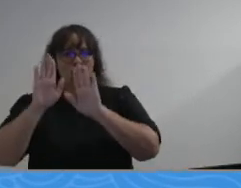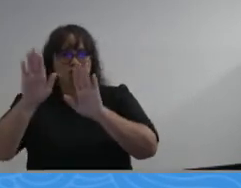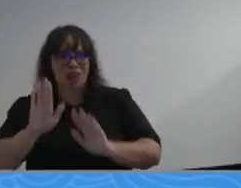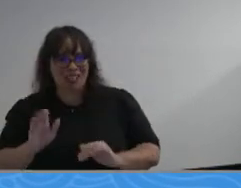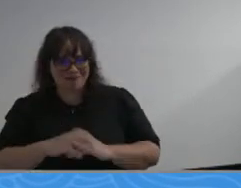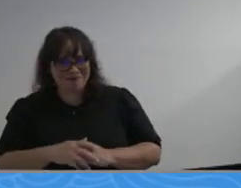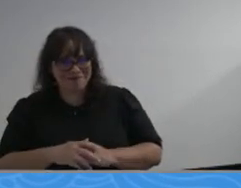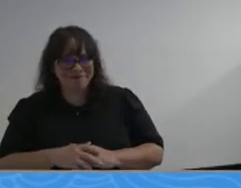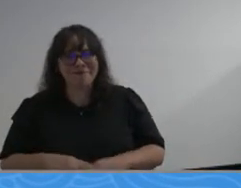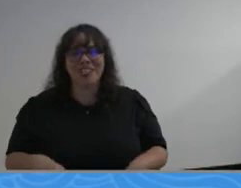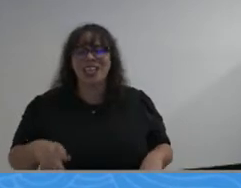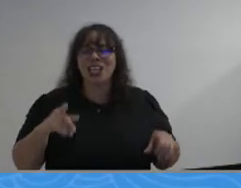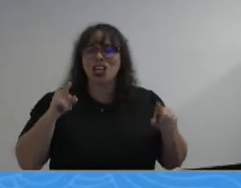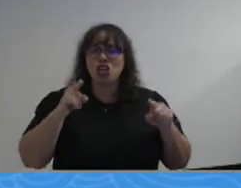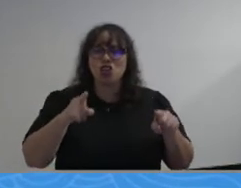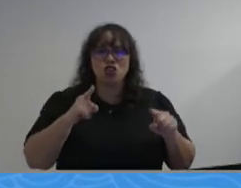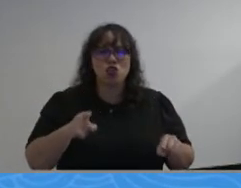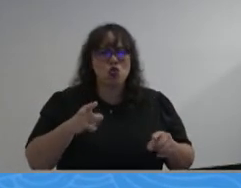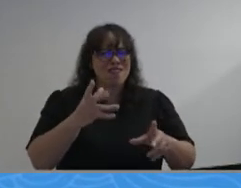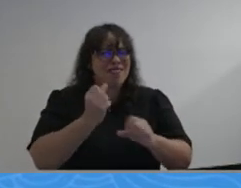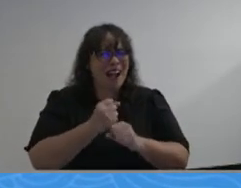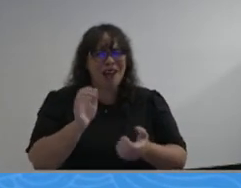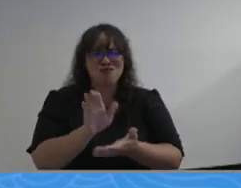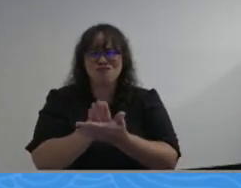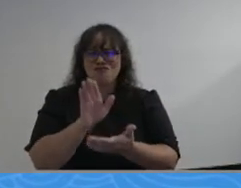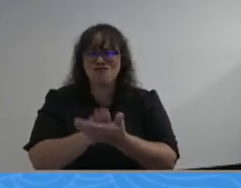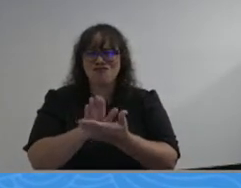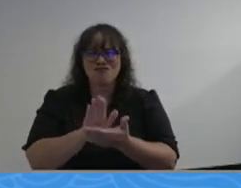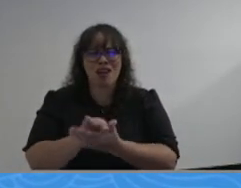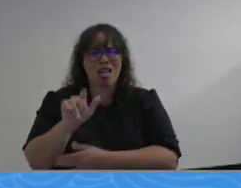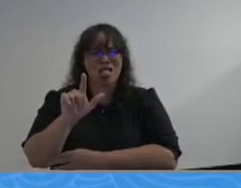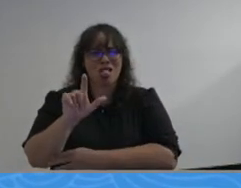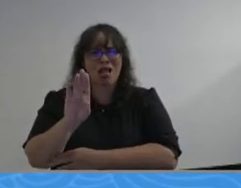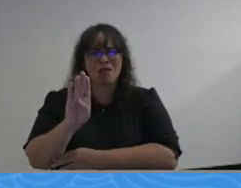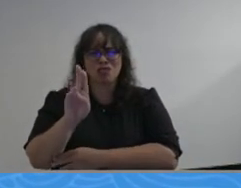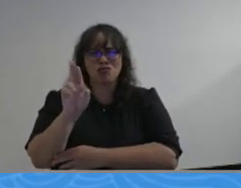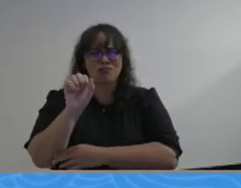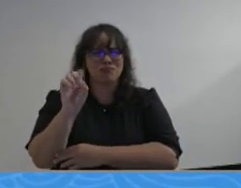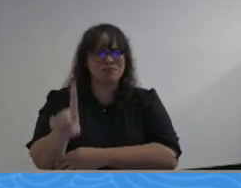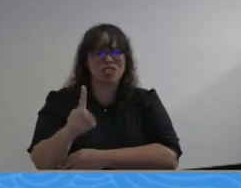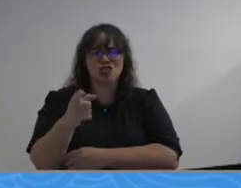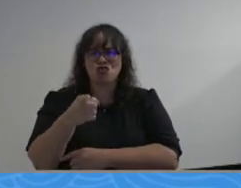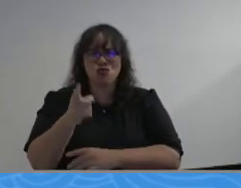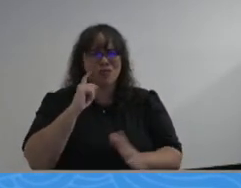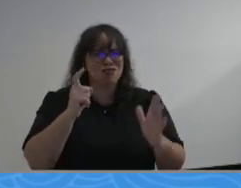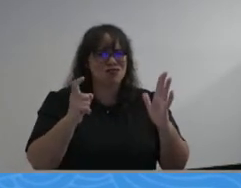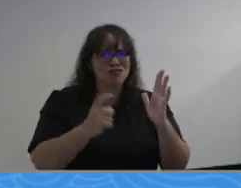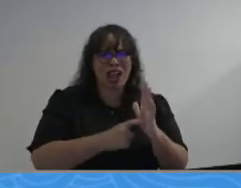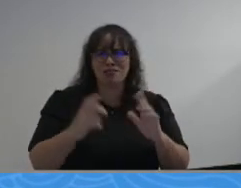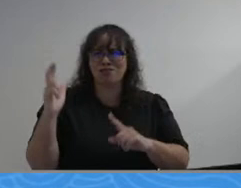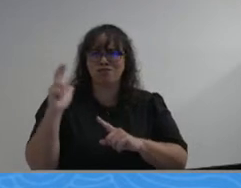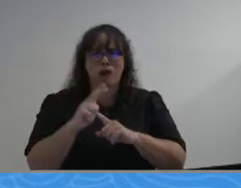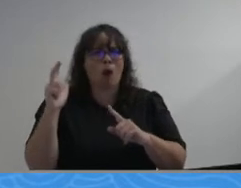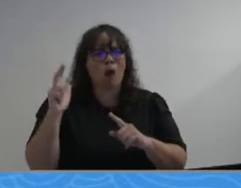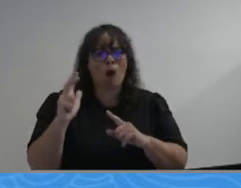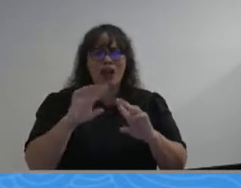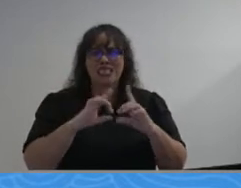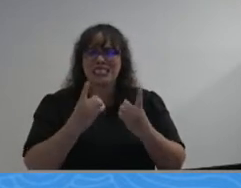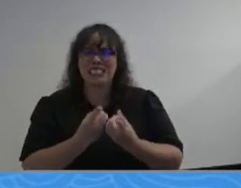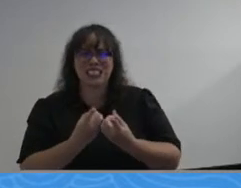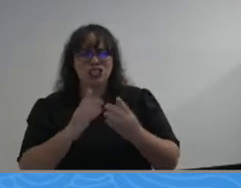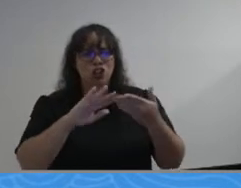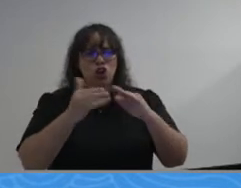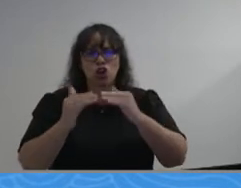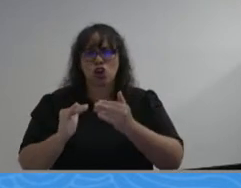of different accolades over the last decade. You have been recognized as an exemplary district. Urban